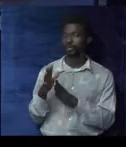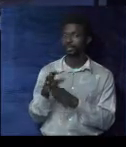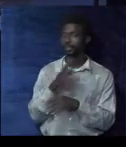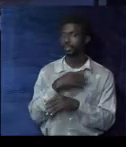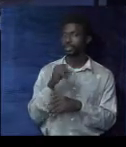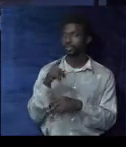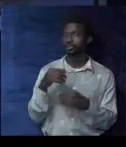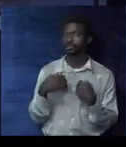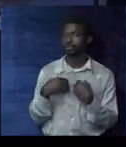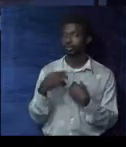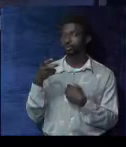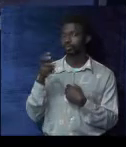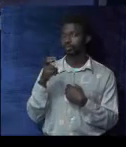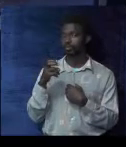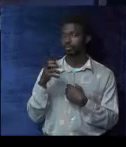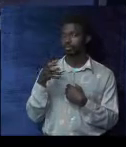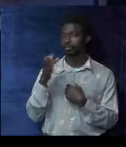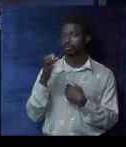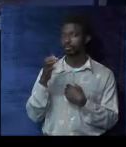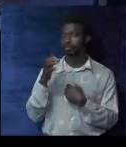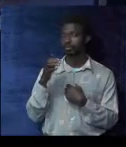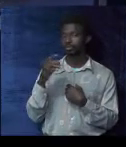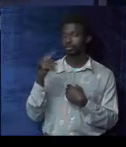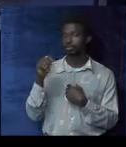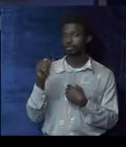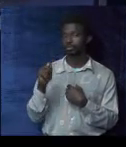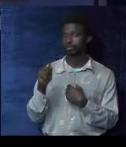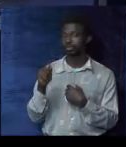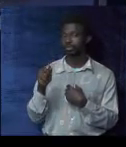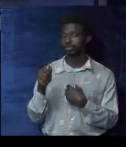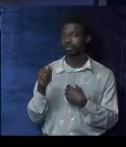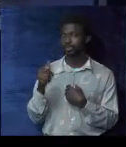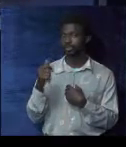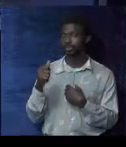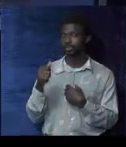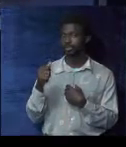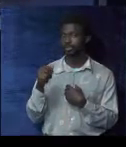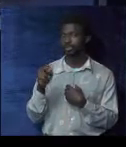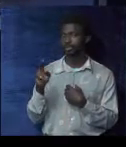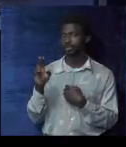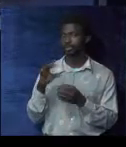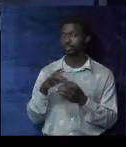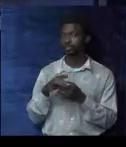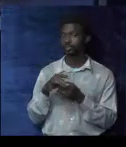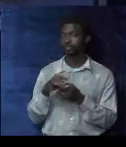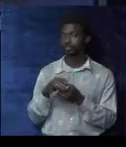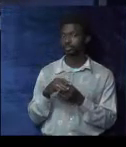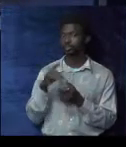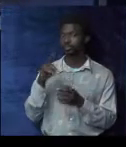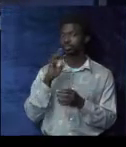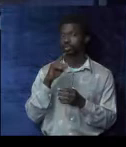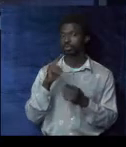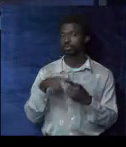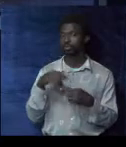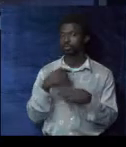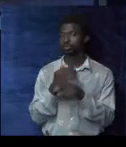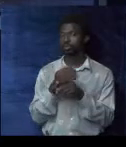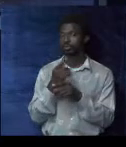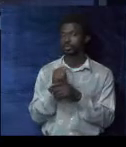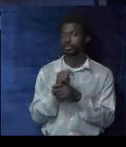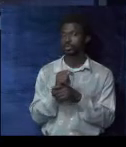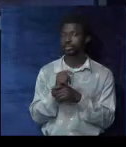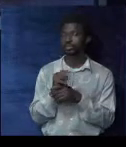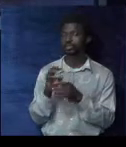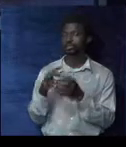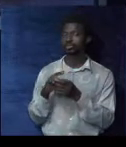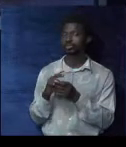these numbers are arranged and you have 100 things and unit. Now you don't need to put this. You put this there. I'm just putting this there to guide you. You have to make the